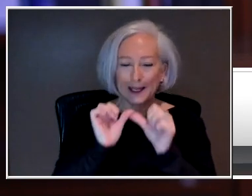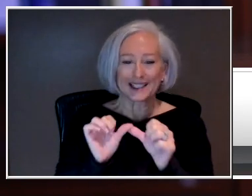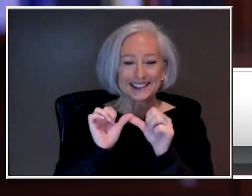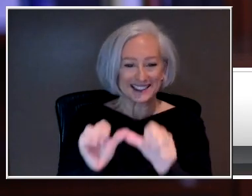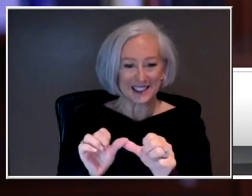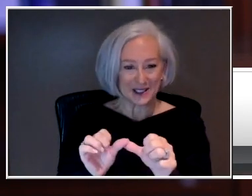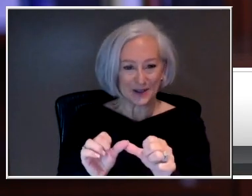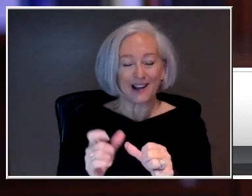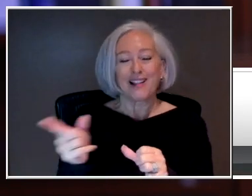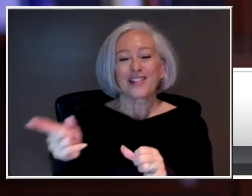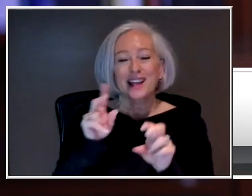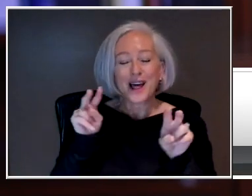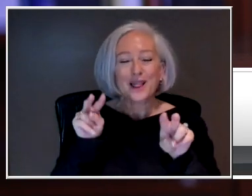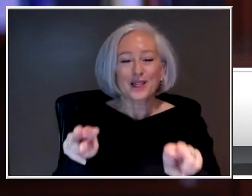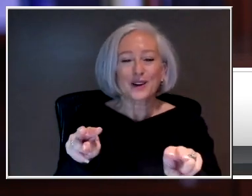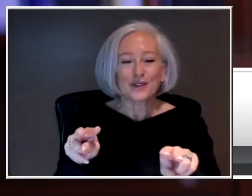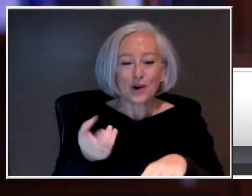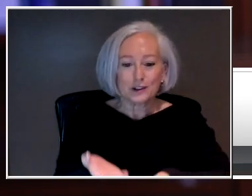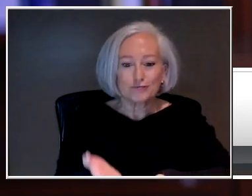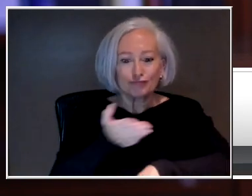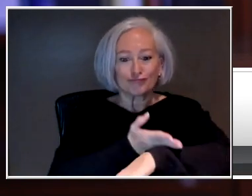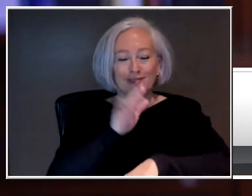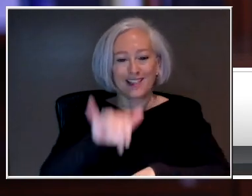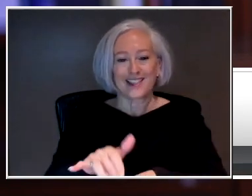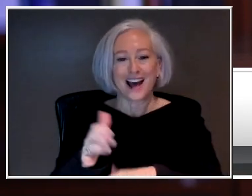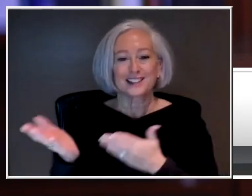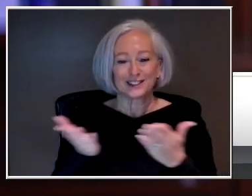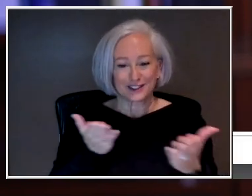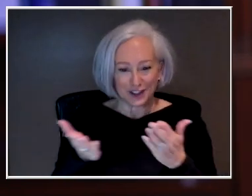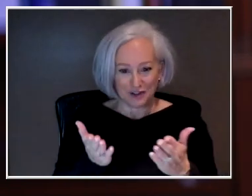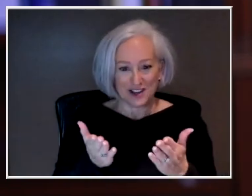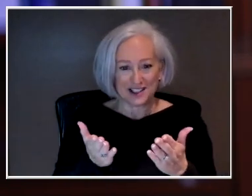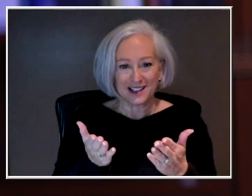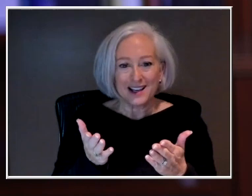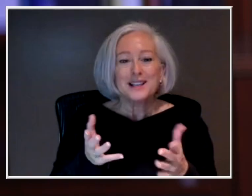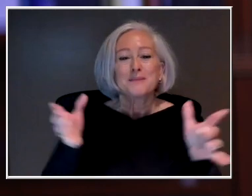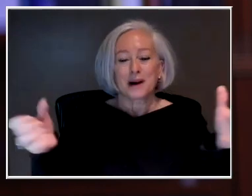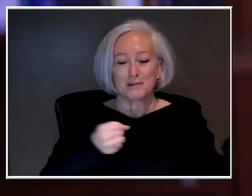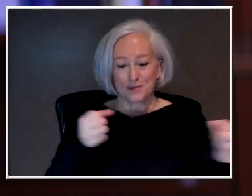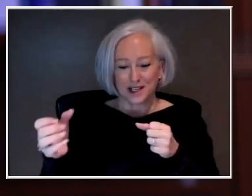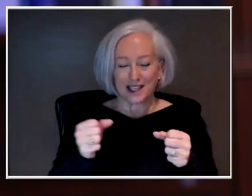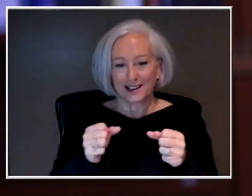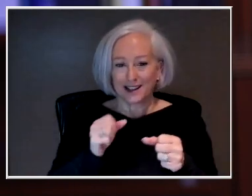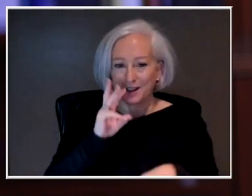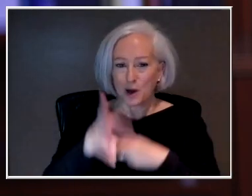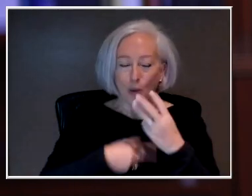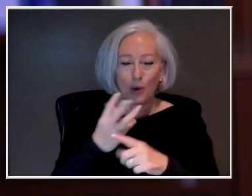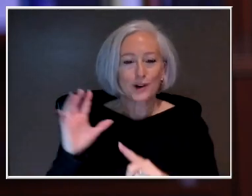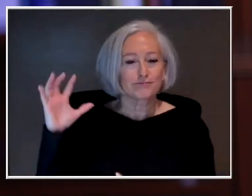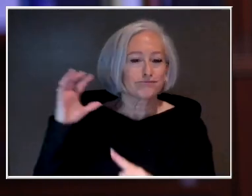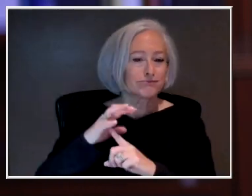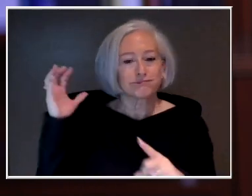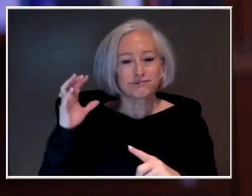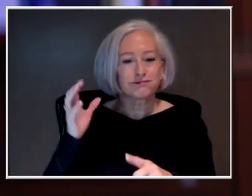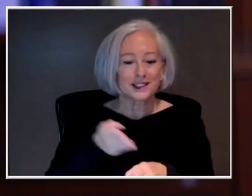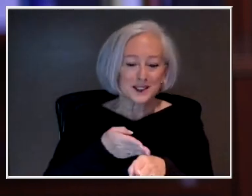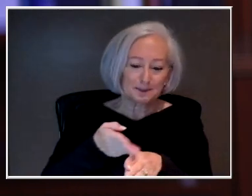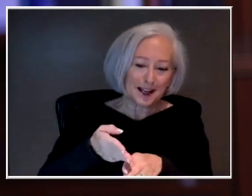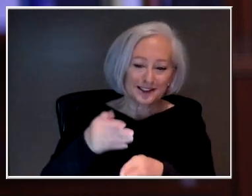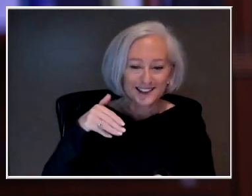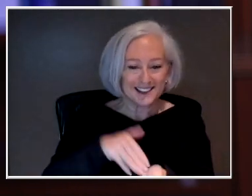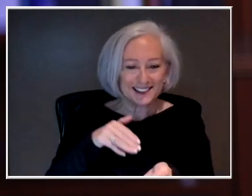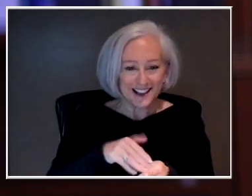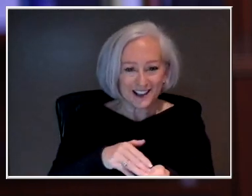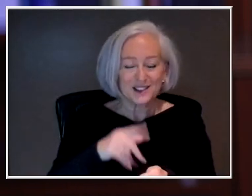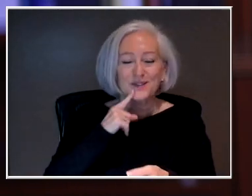forward to even enhancing those in bringing in world-class specialists to local care is what they can look forward to.